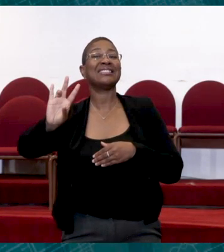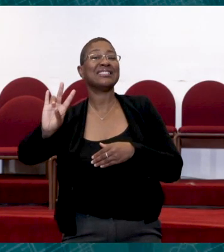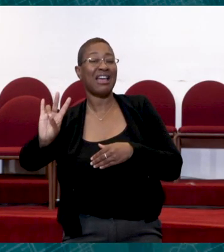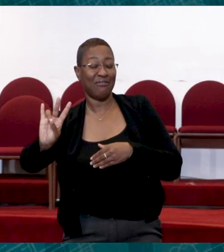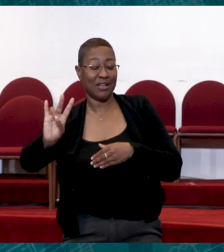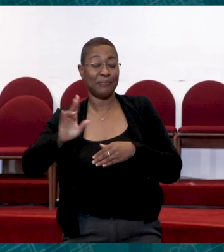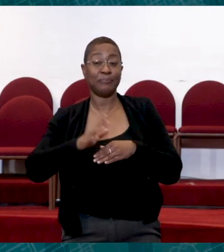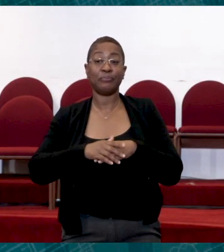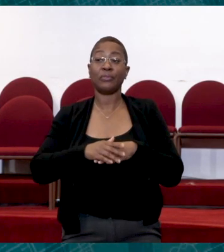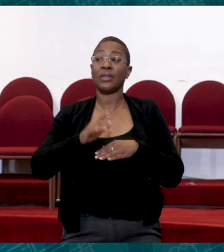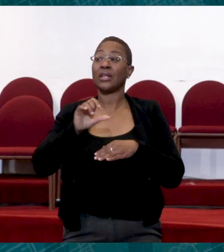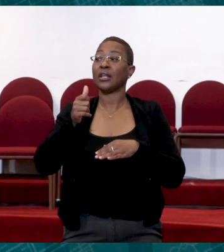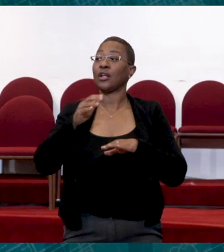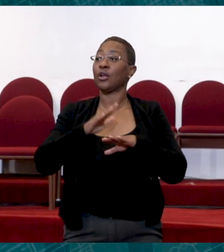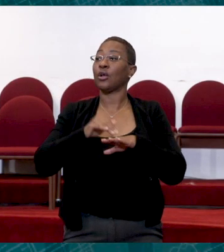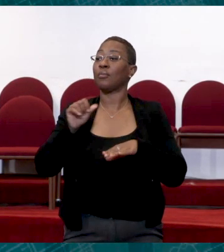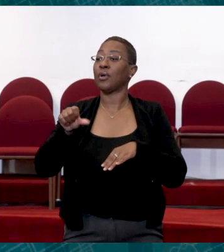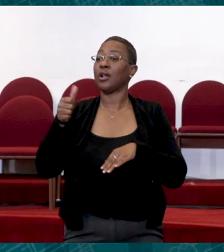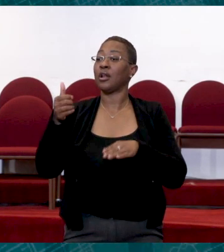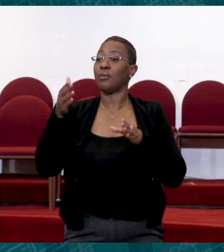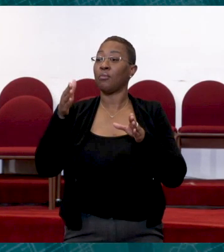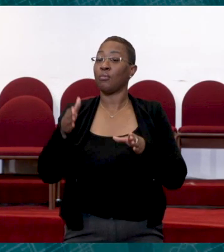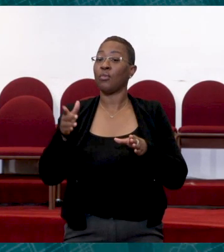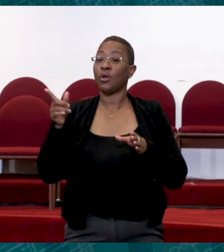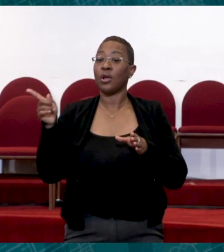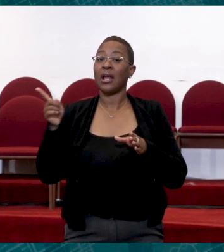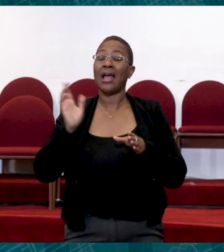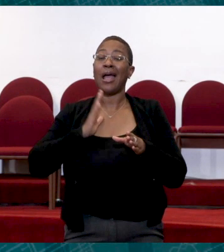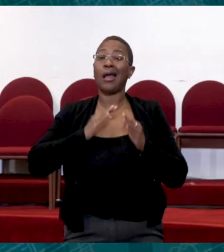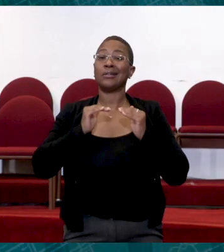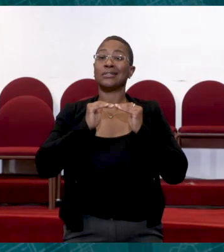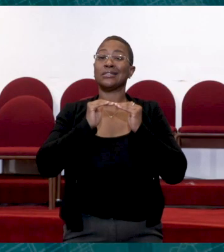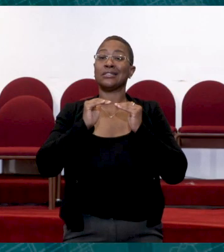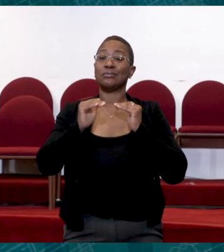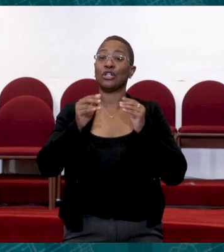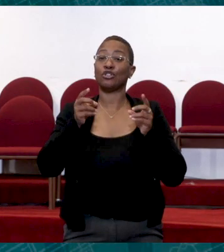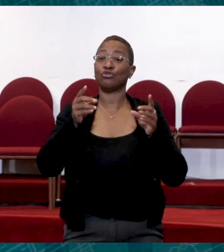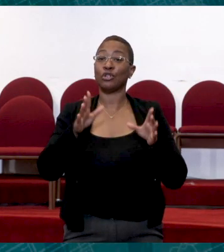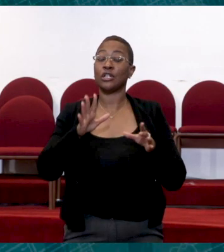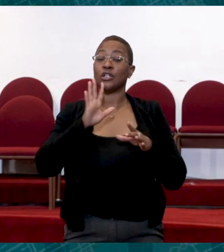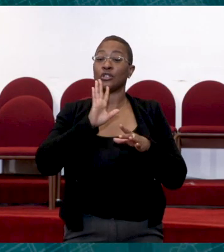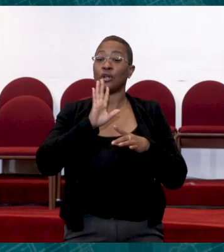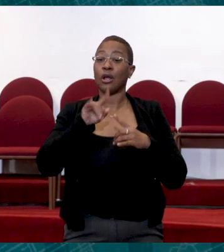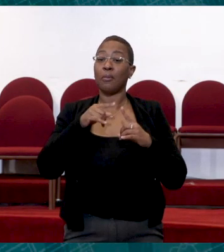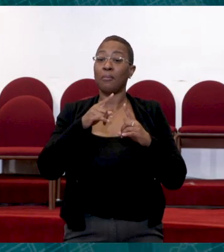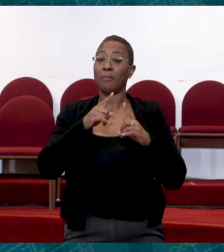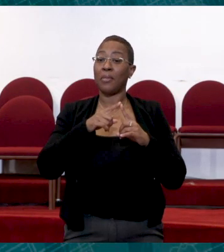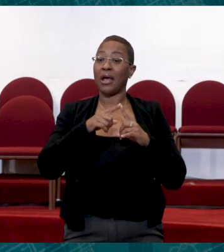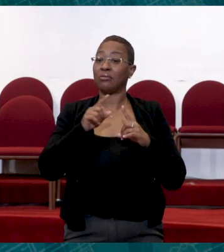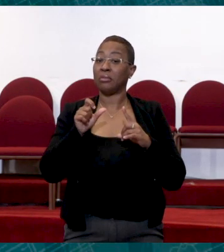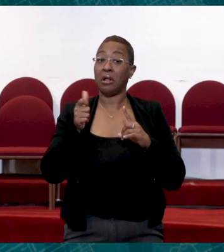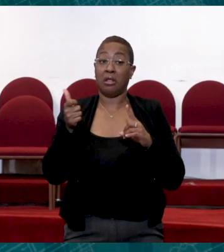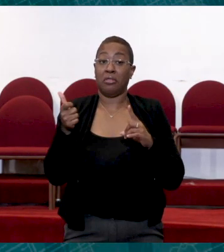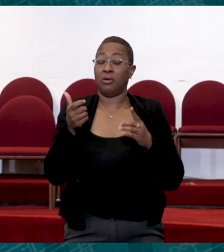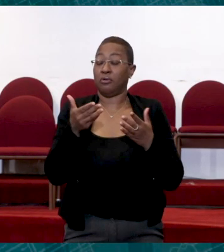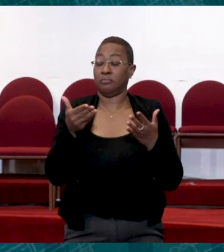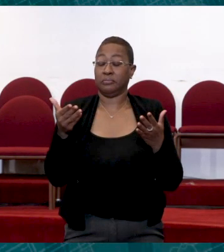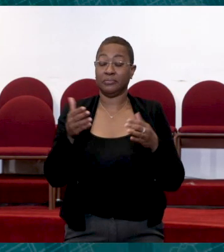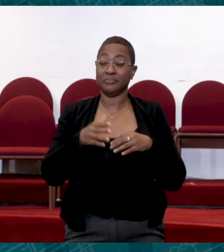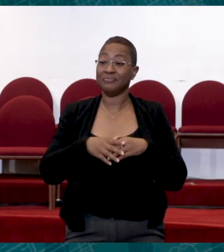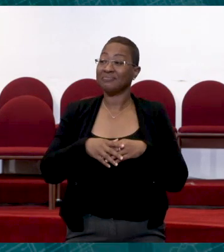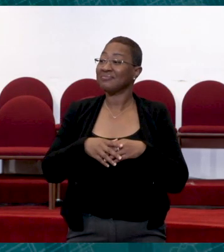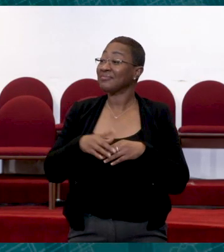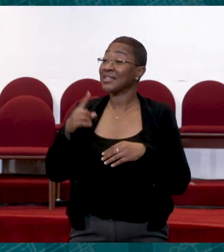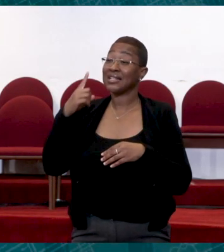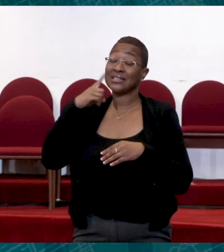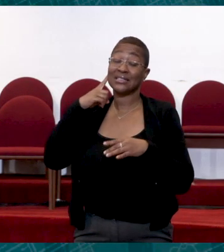up Tepfira Russian, our Sustainability Director, to talk about the energy efficiency upgrades. Thank you. I think this is probably the